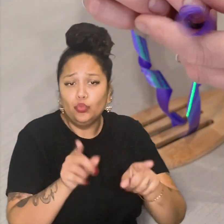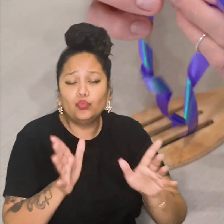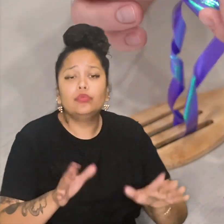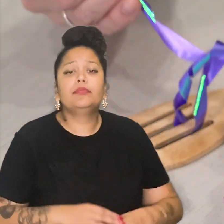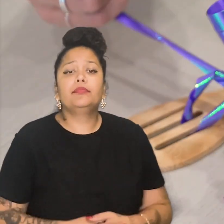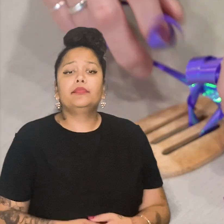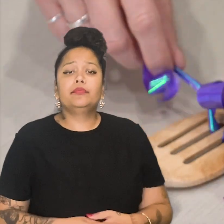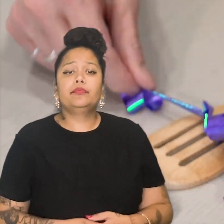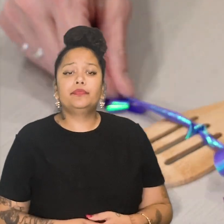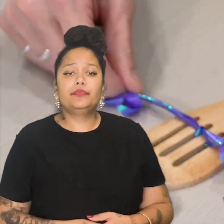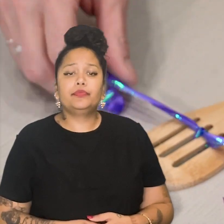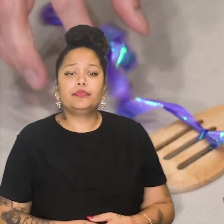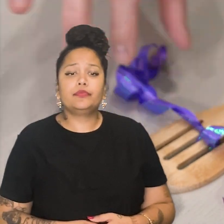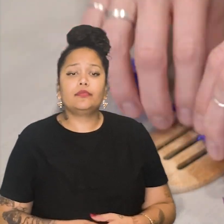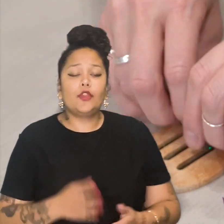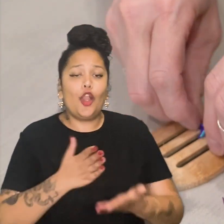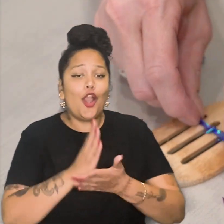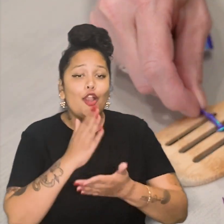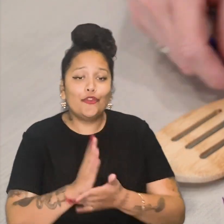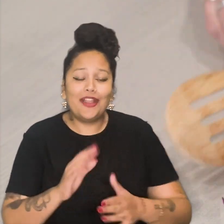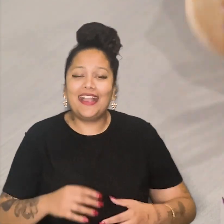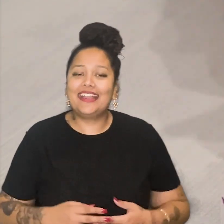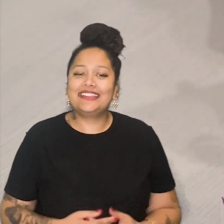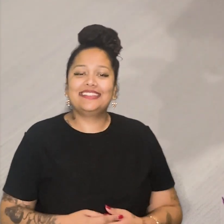All right, just gonna go like that.